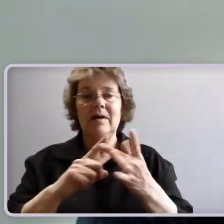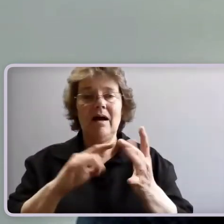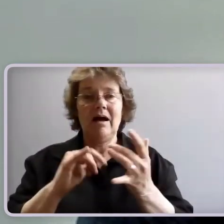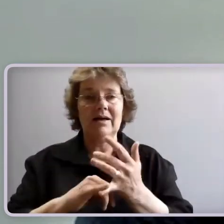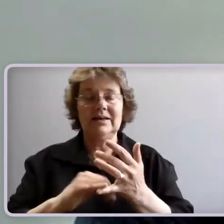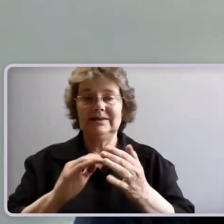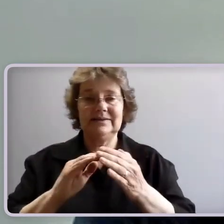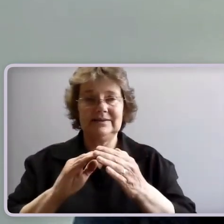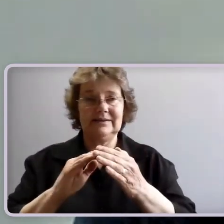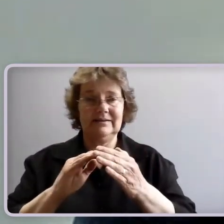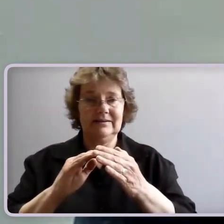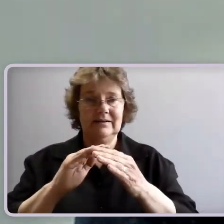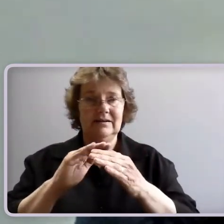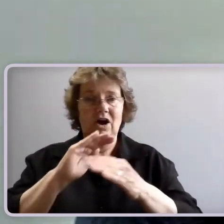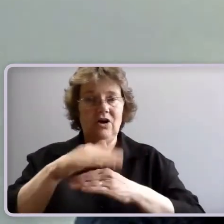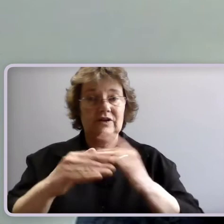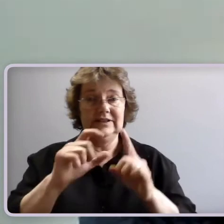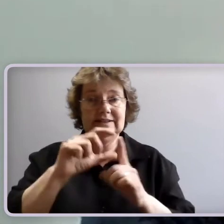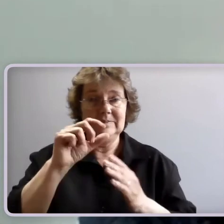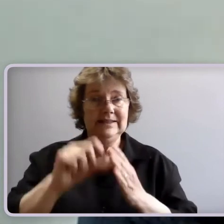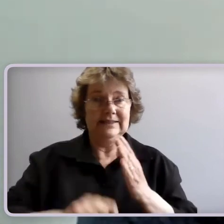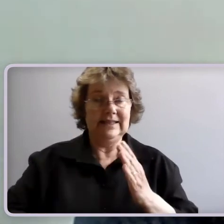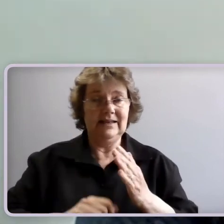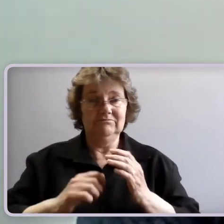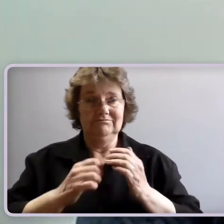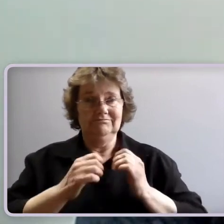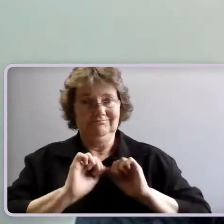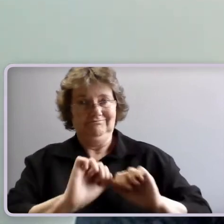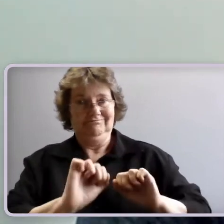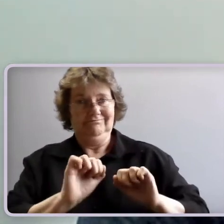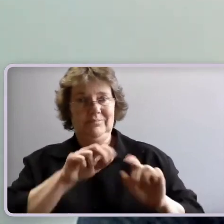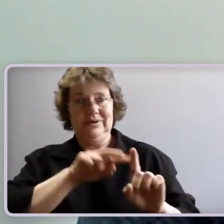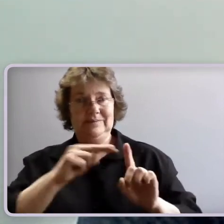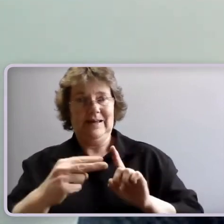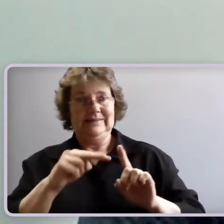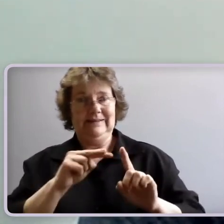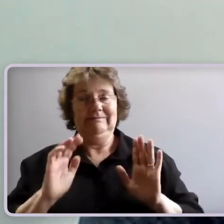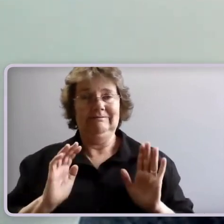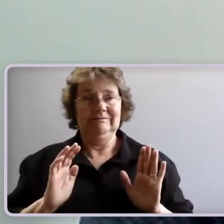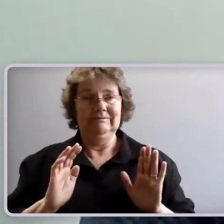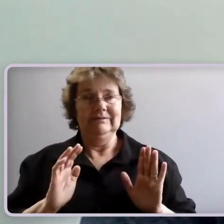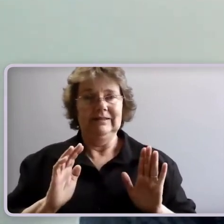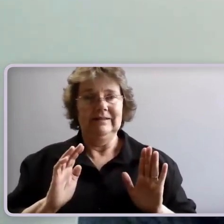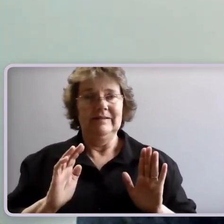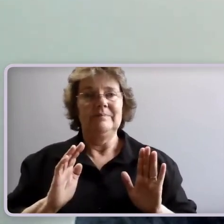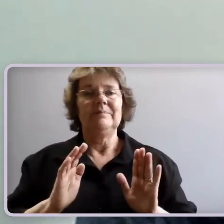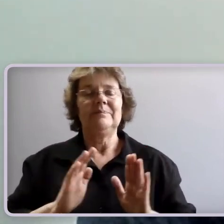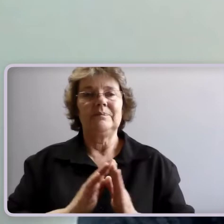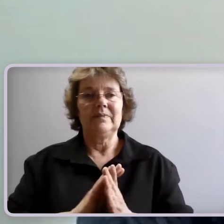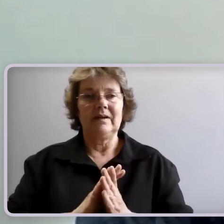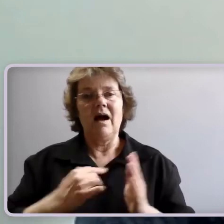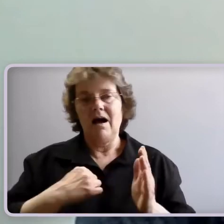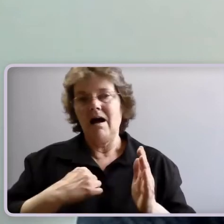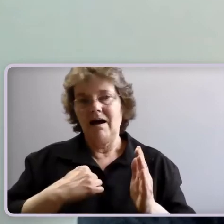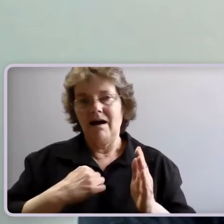own perspectives on it is. I would much more prefer for people to have disability training and